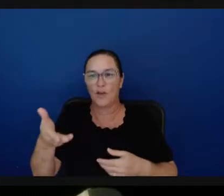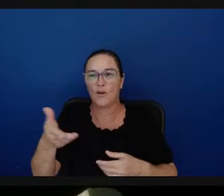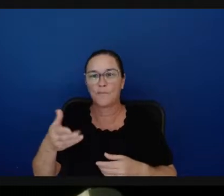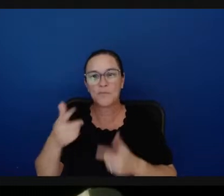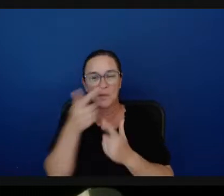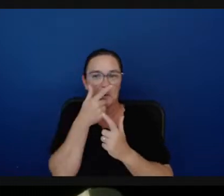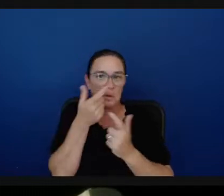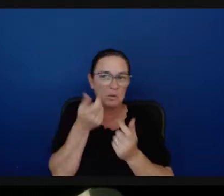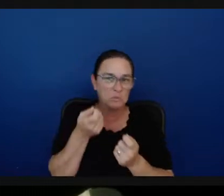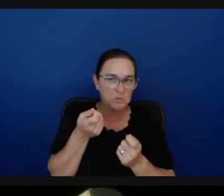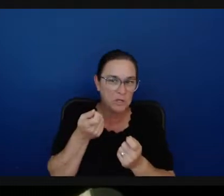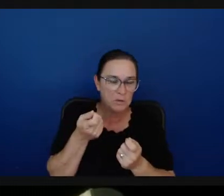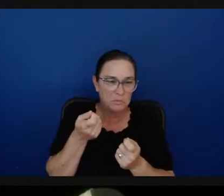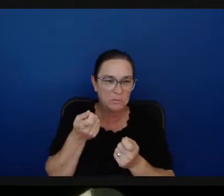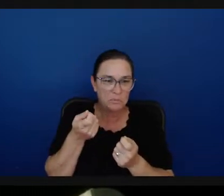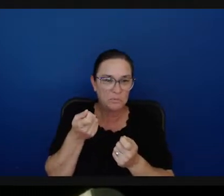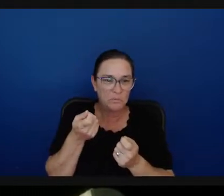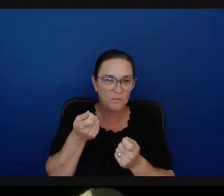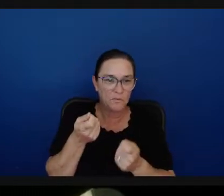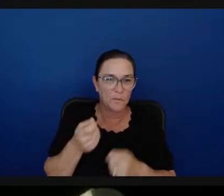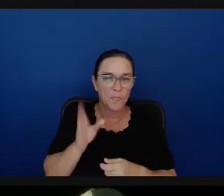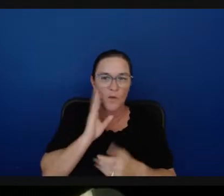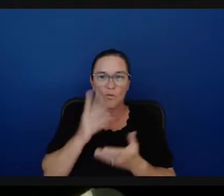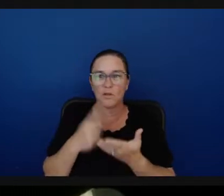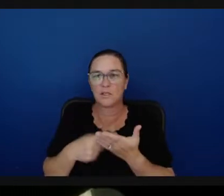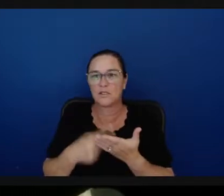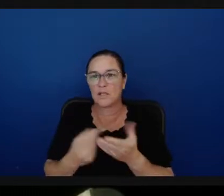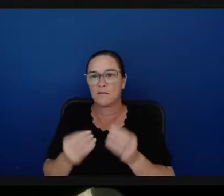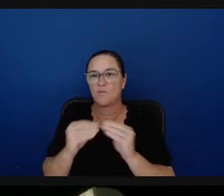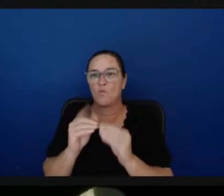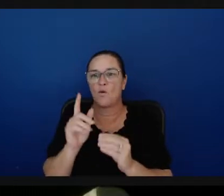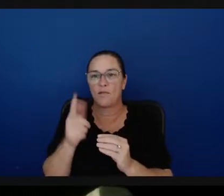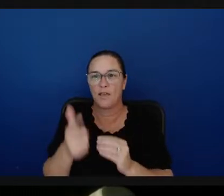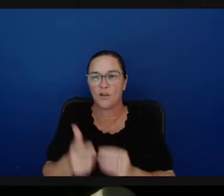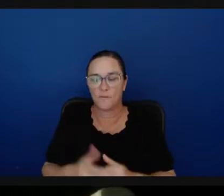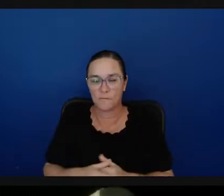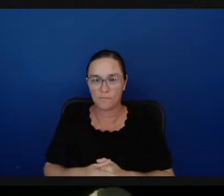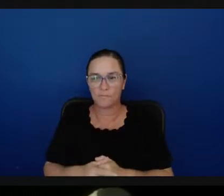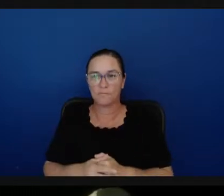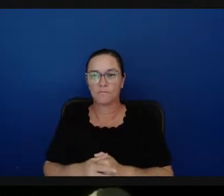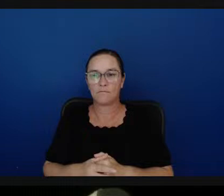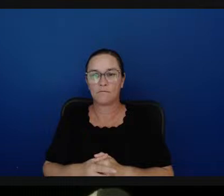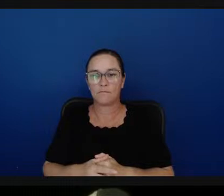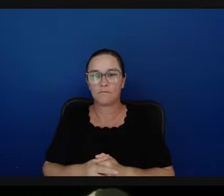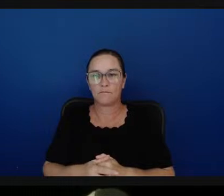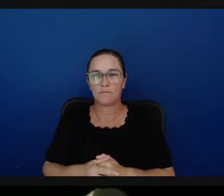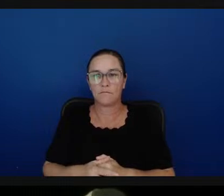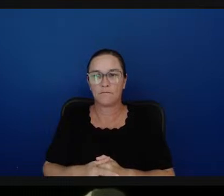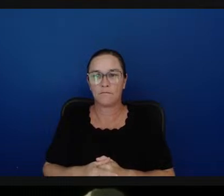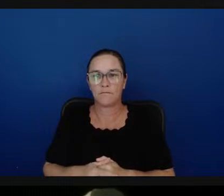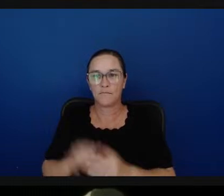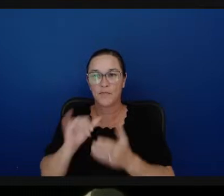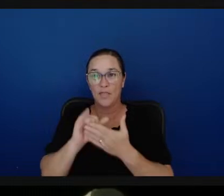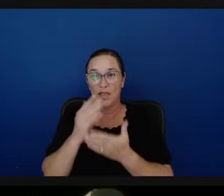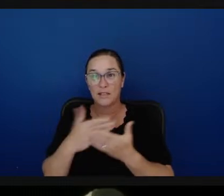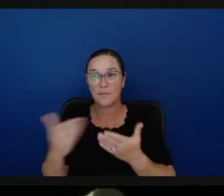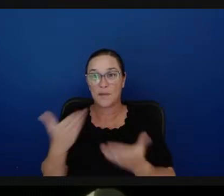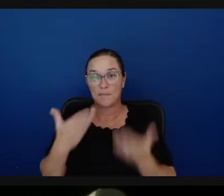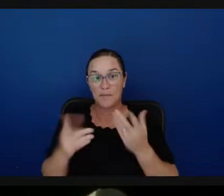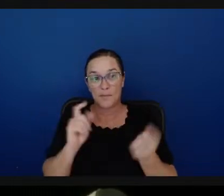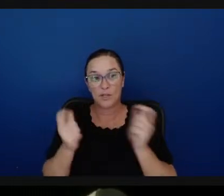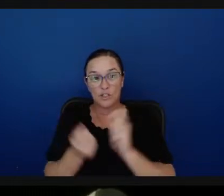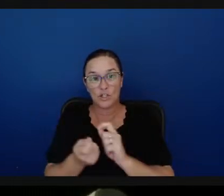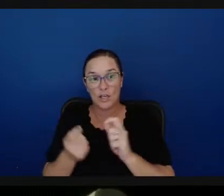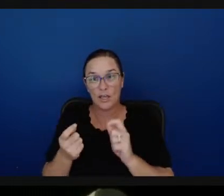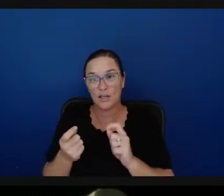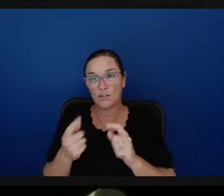interesting. We'll come to that here in another few minutes. But fascinating. That's something that maybe has changed over the last episodes